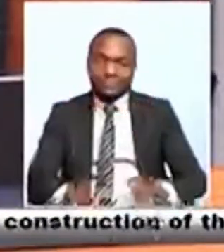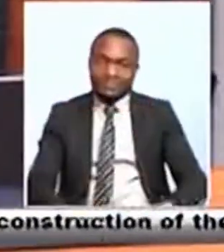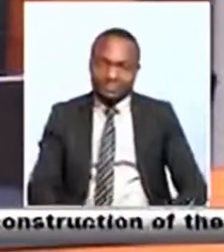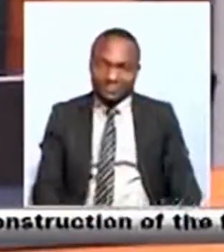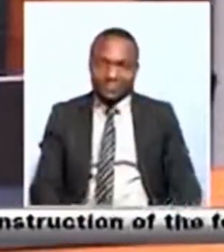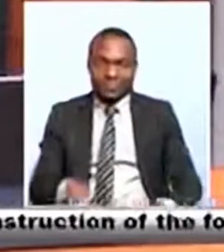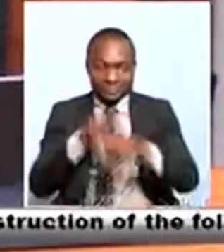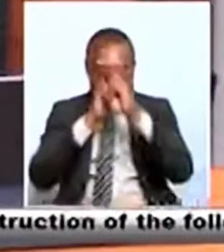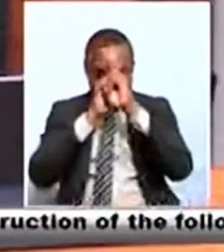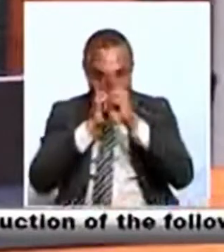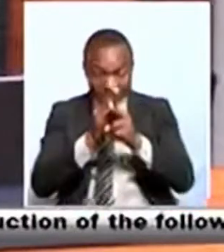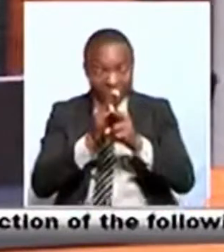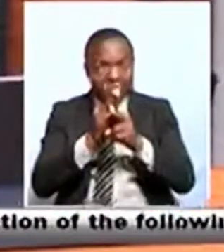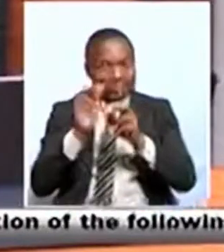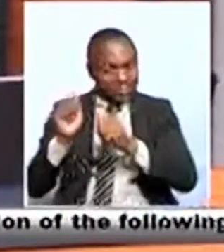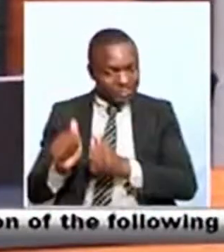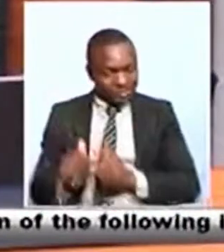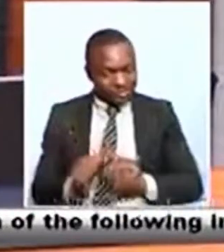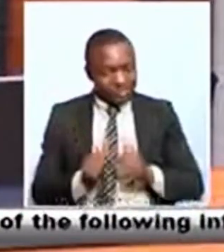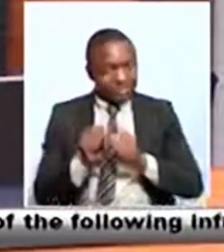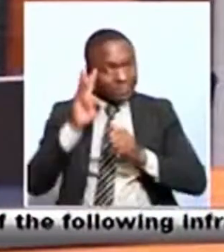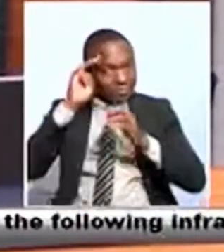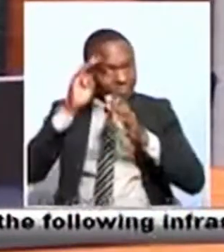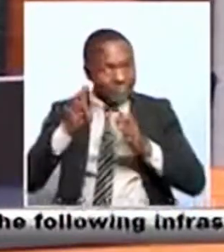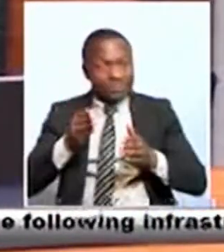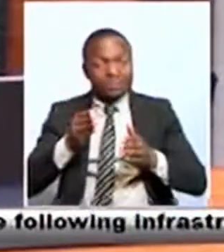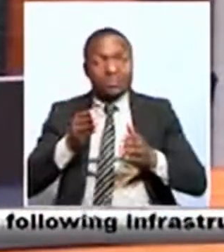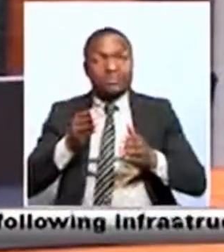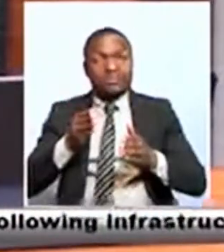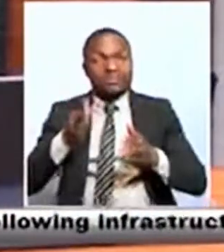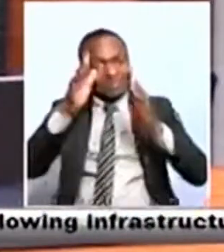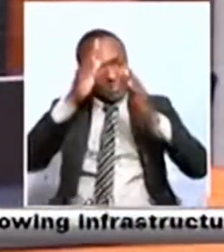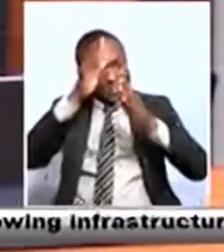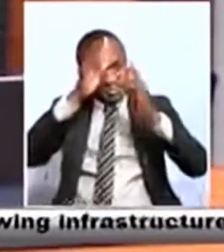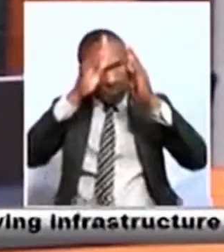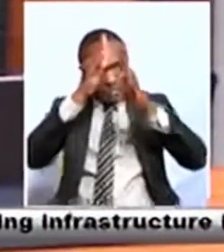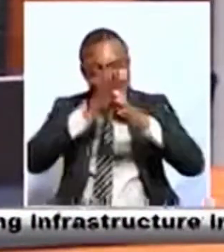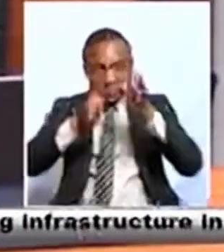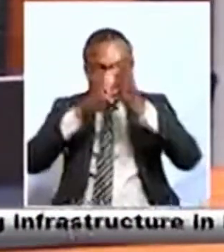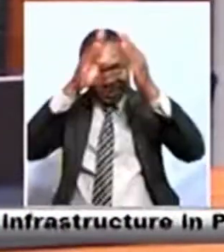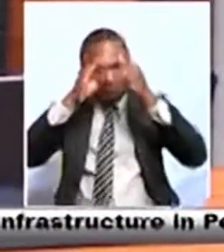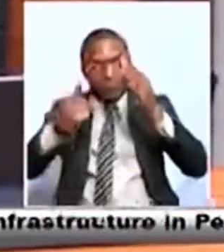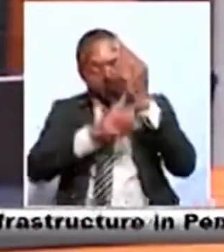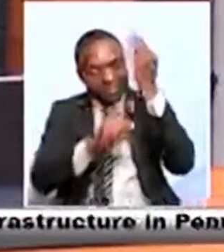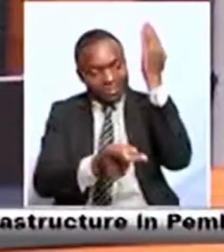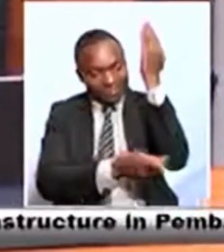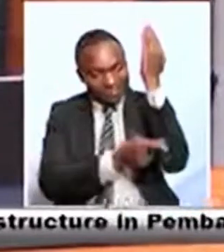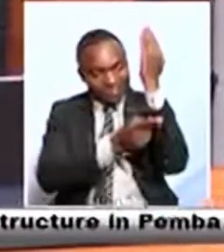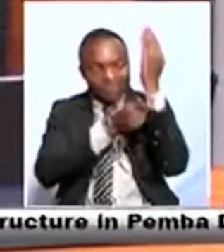The Honorable Acting Minister of Infrastructure, Housing and Urban Development.